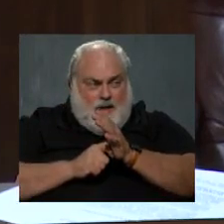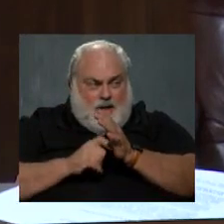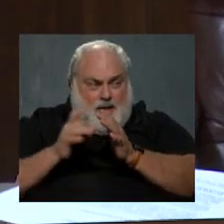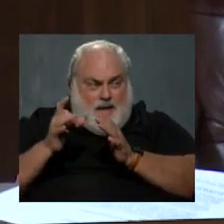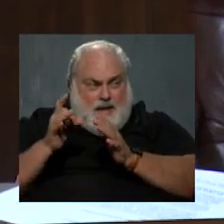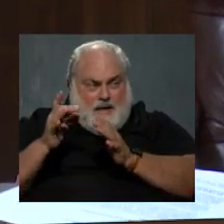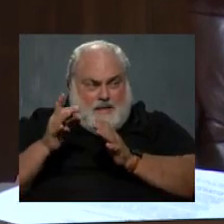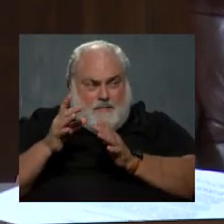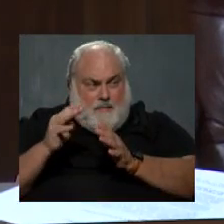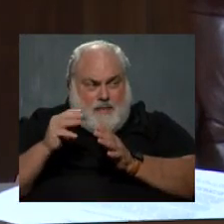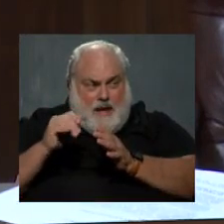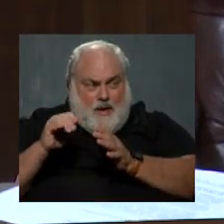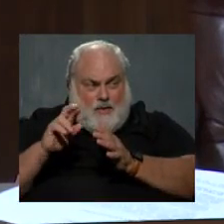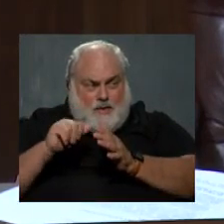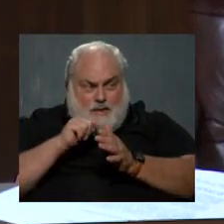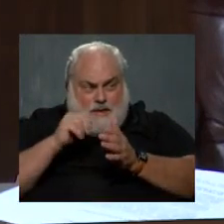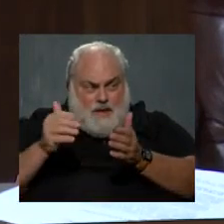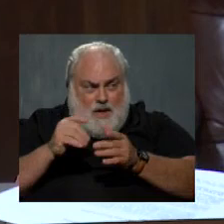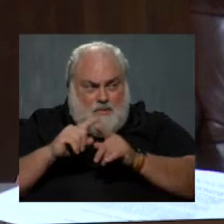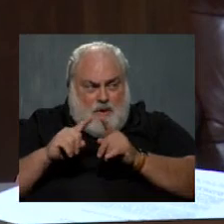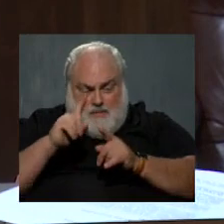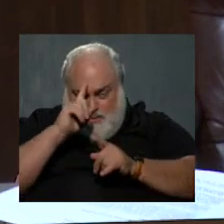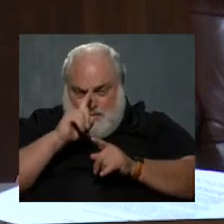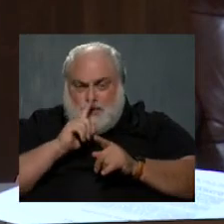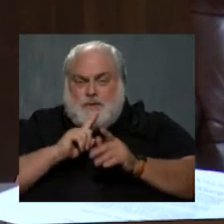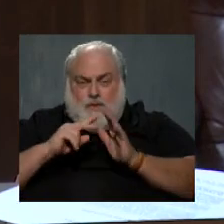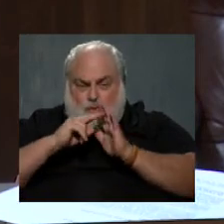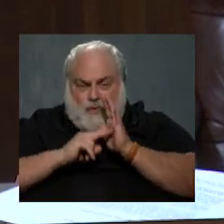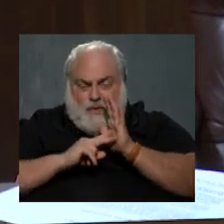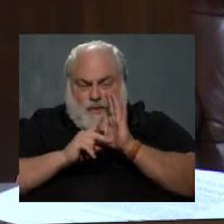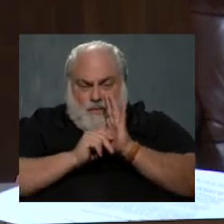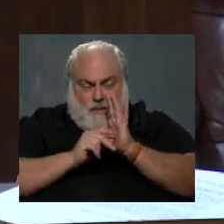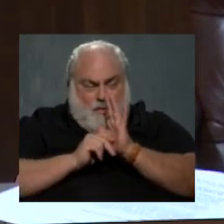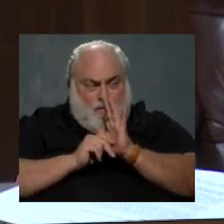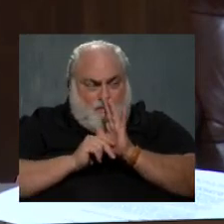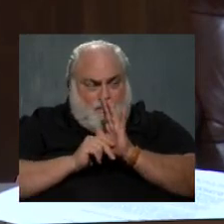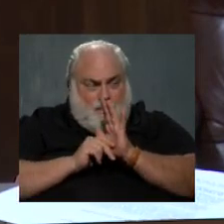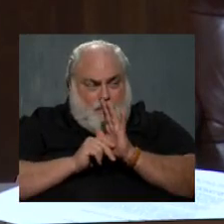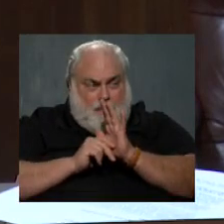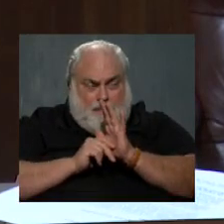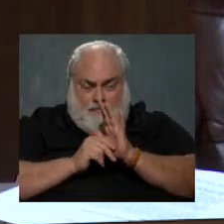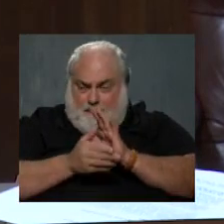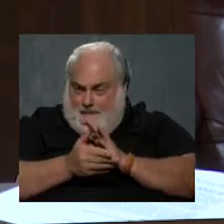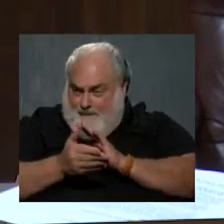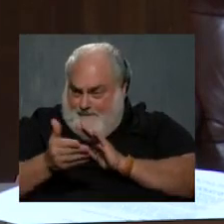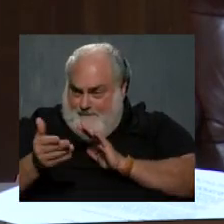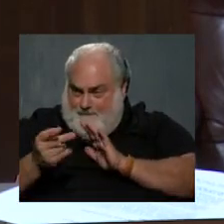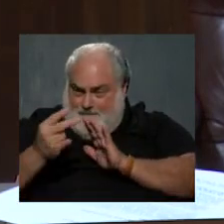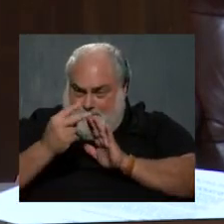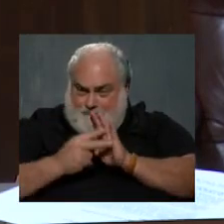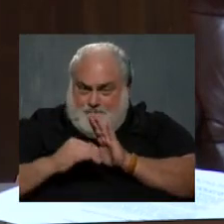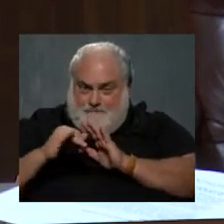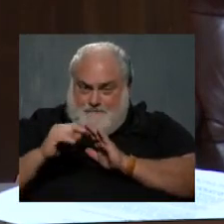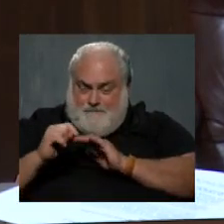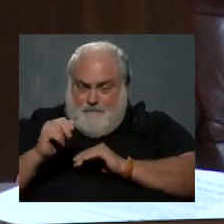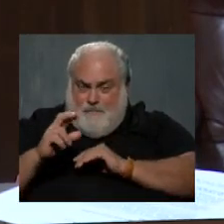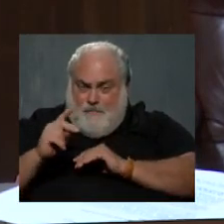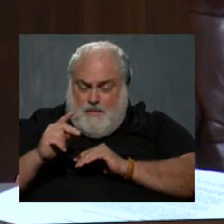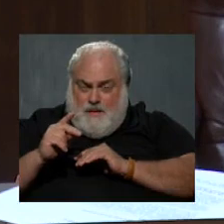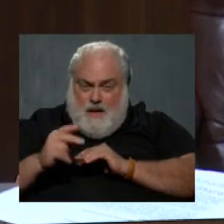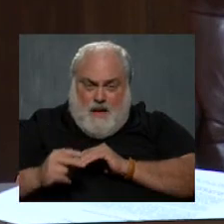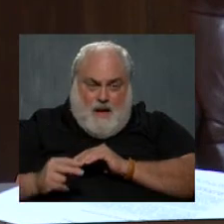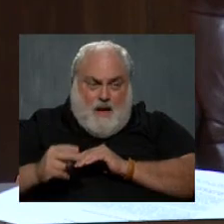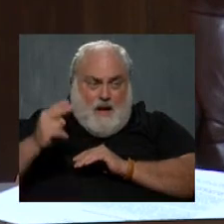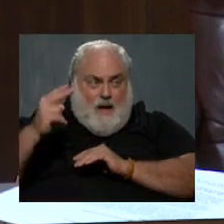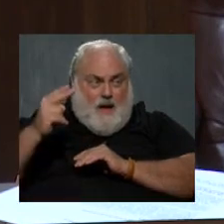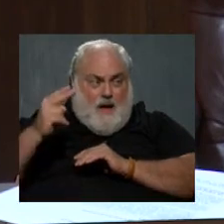here, but I'm sure he will read the paper. Did anybody read this? Arkansas ranks high